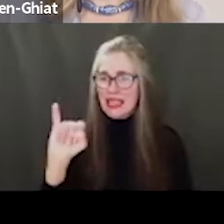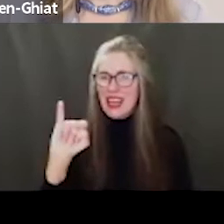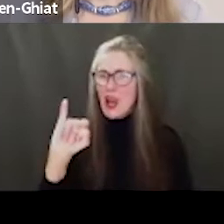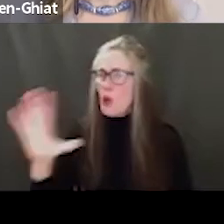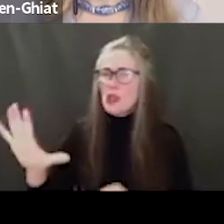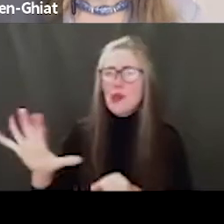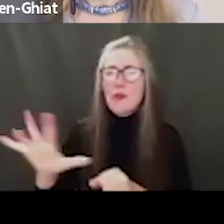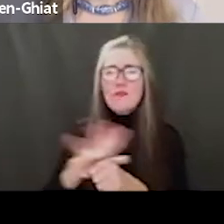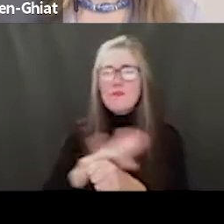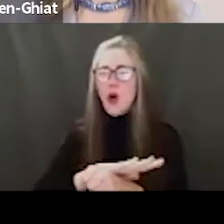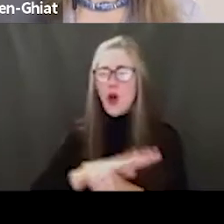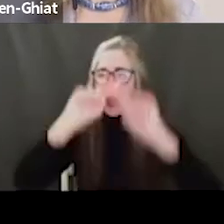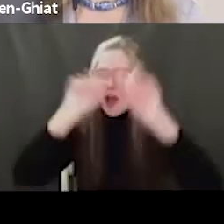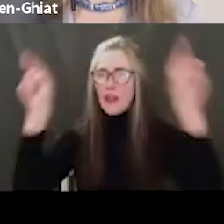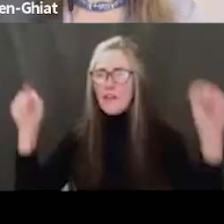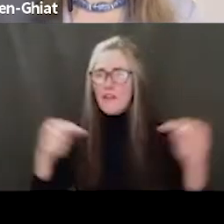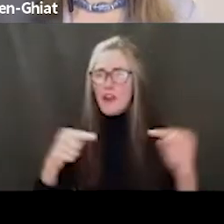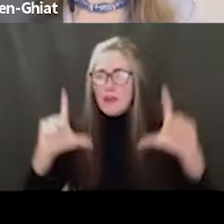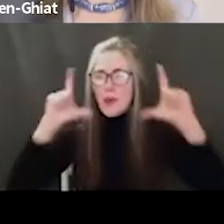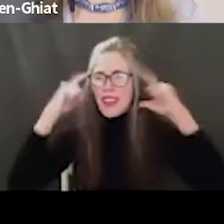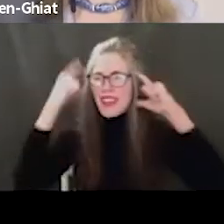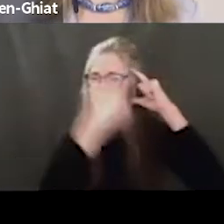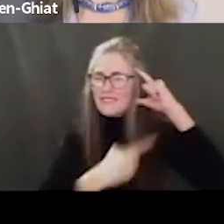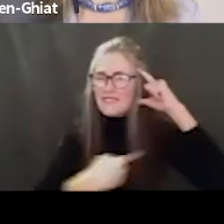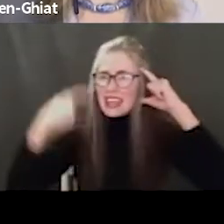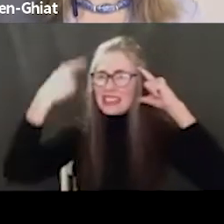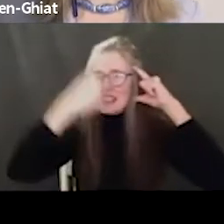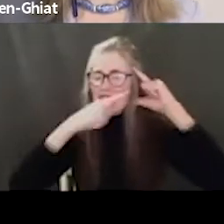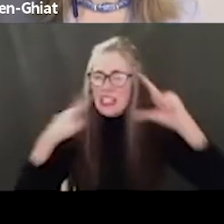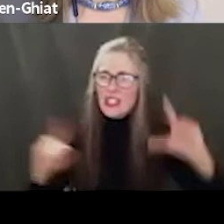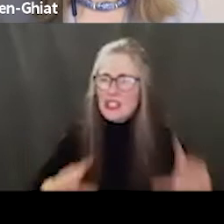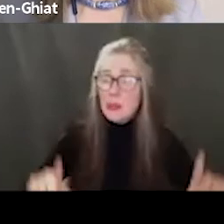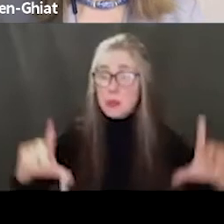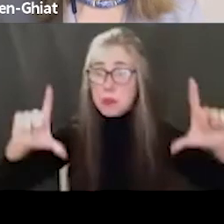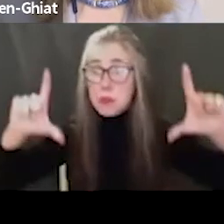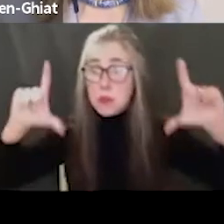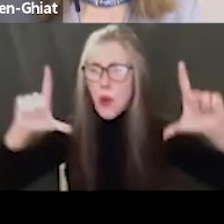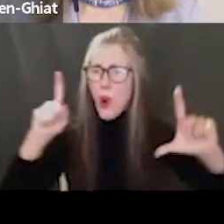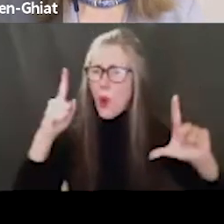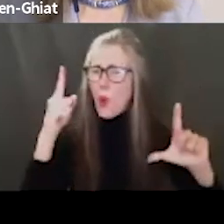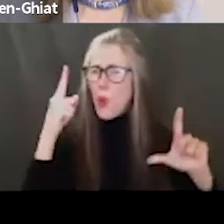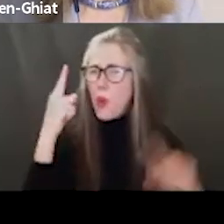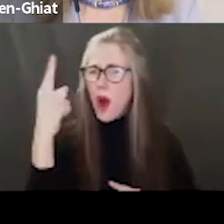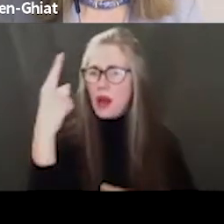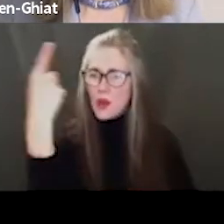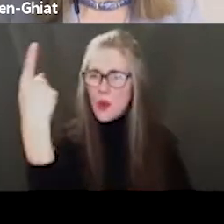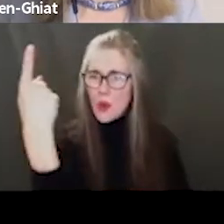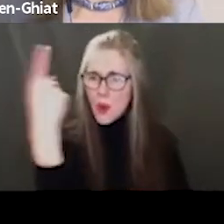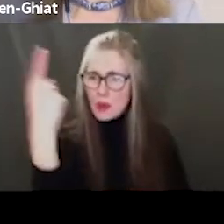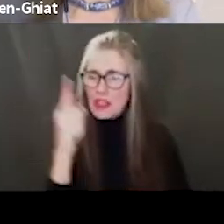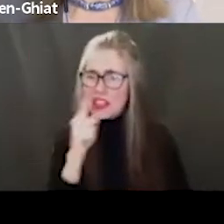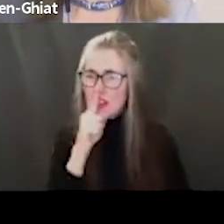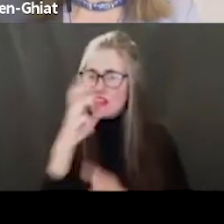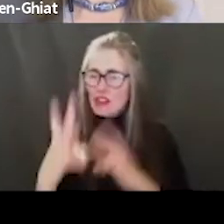with the leader's face, that you don't need any other arbiter of reality. And what he says while you see